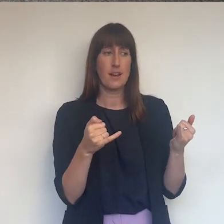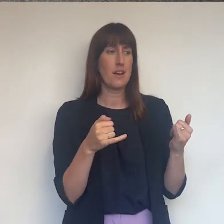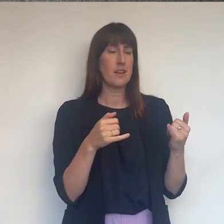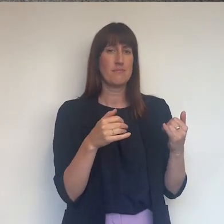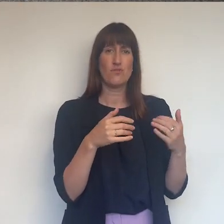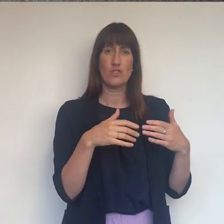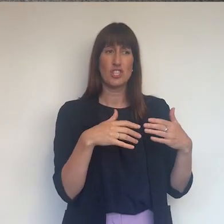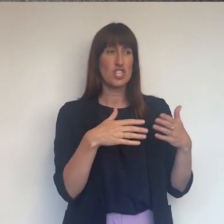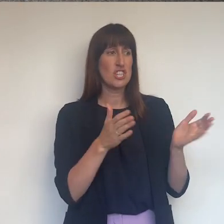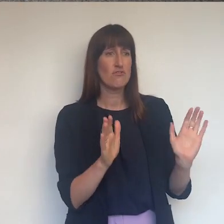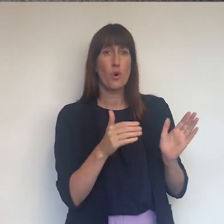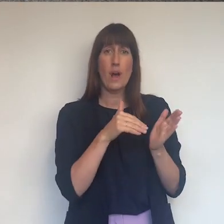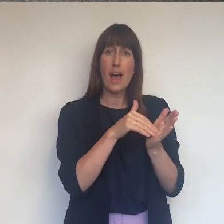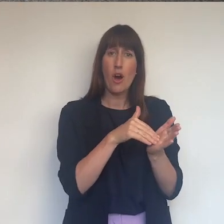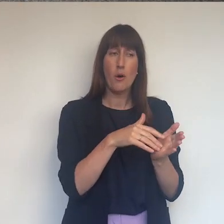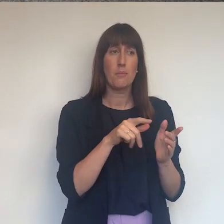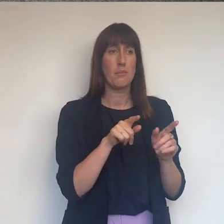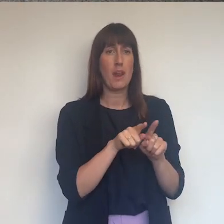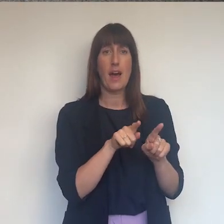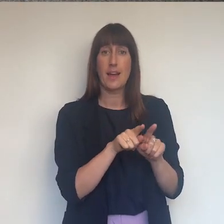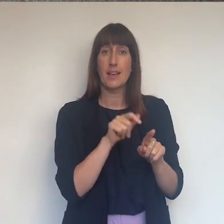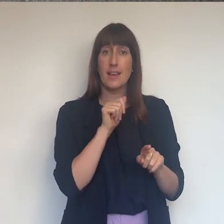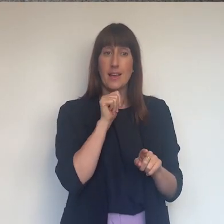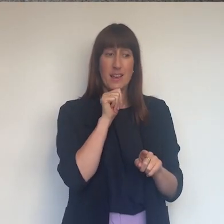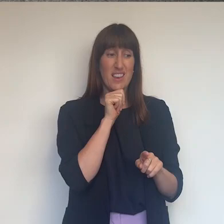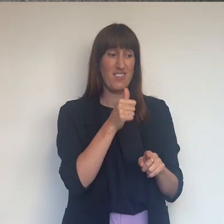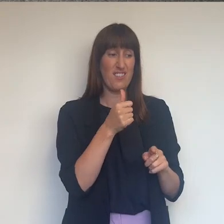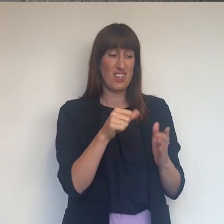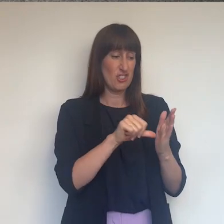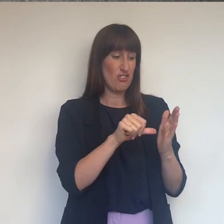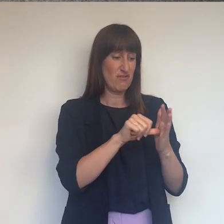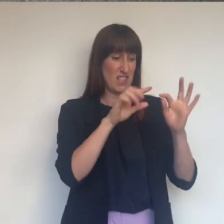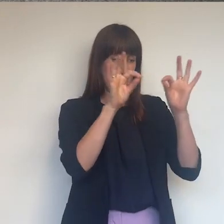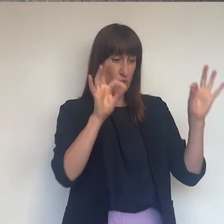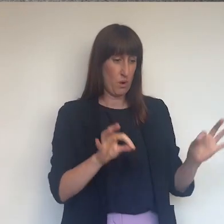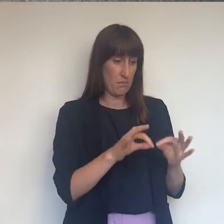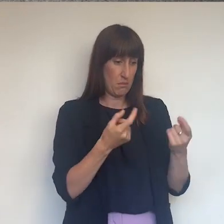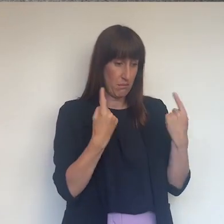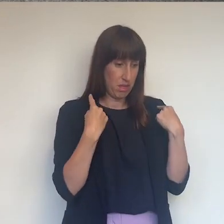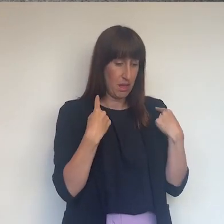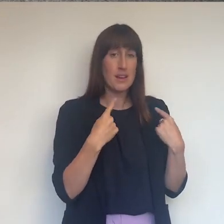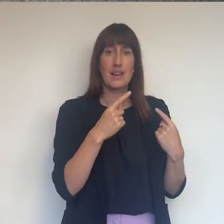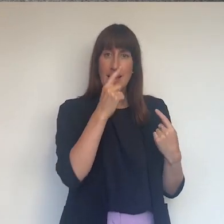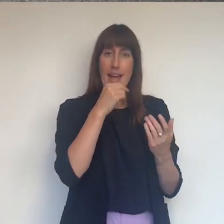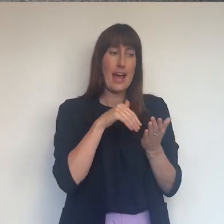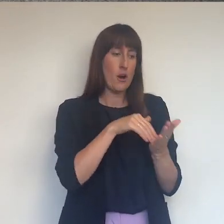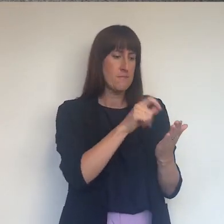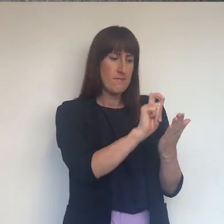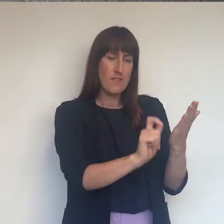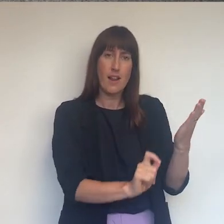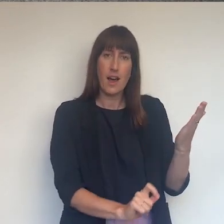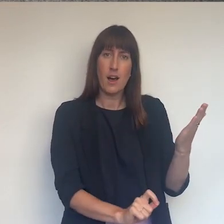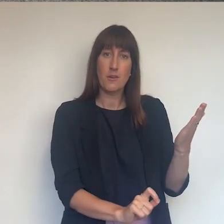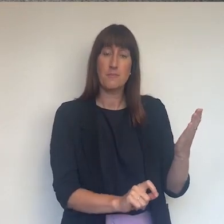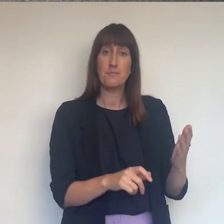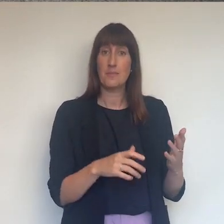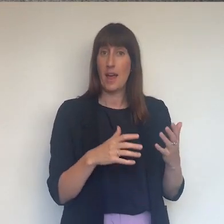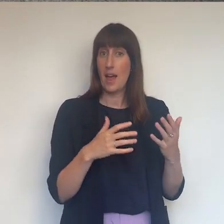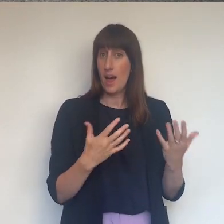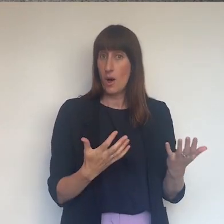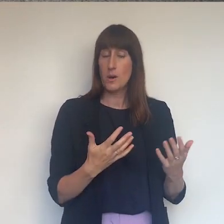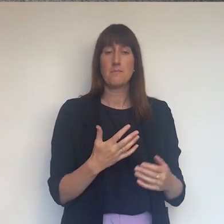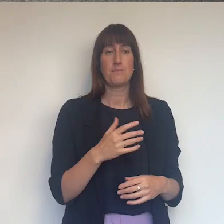things like assistance with filling out insurance claims. That line can be